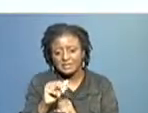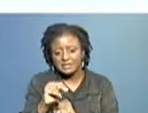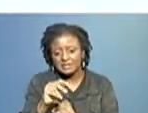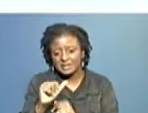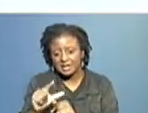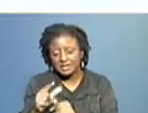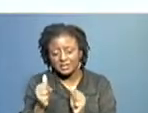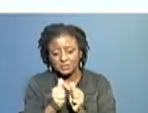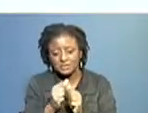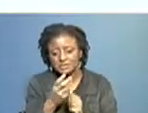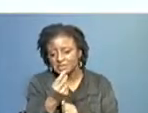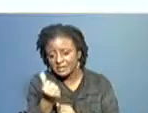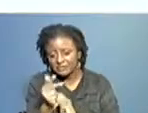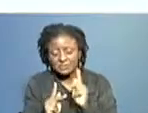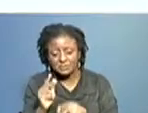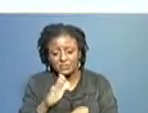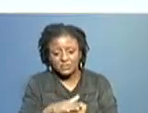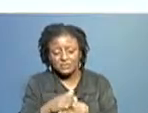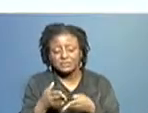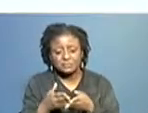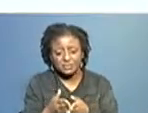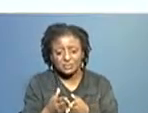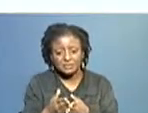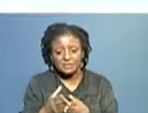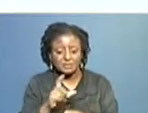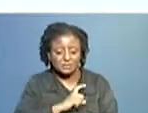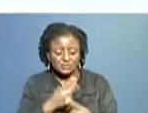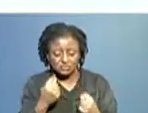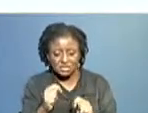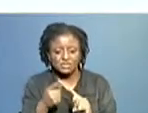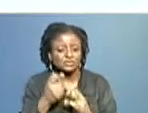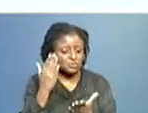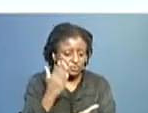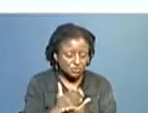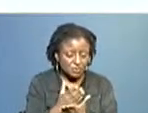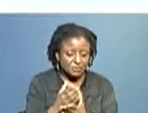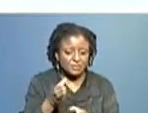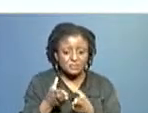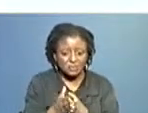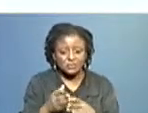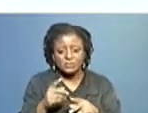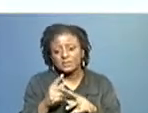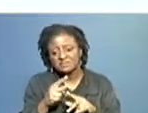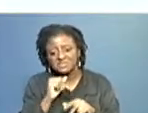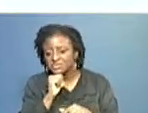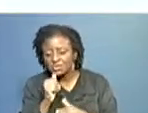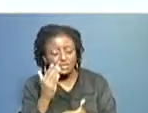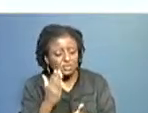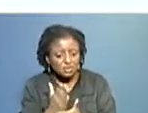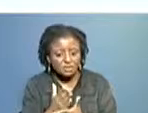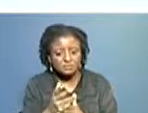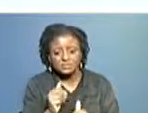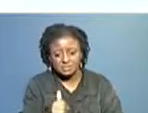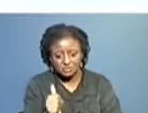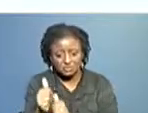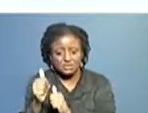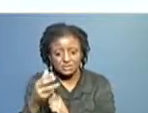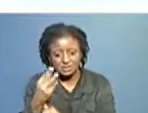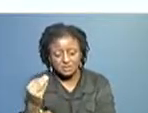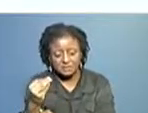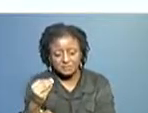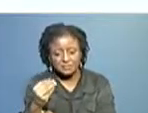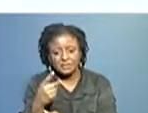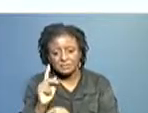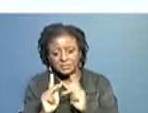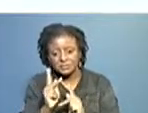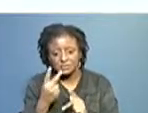to stop the vessel, but that didn't happen, and a chase ensued. The vessel eventually ran aground on the beach near a business where people